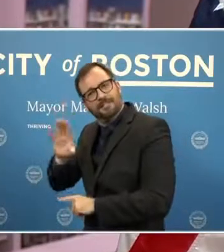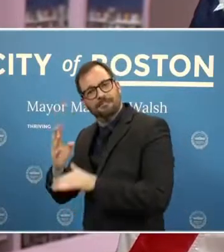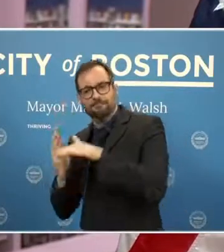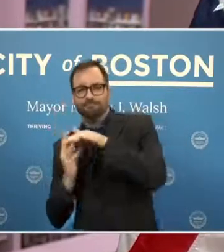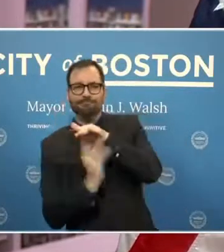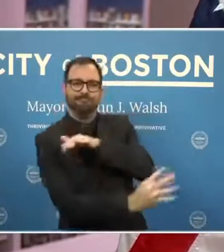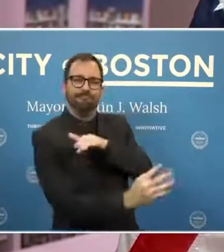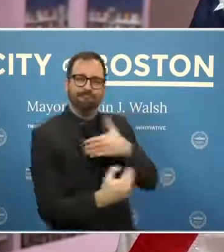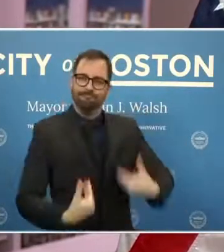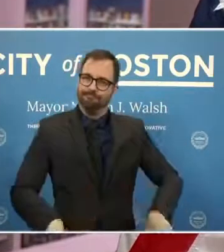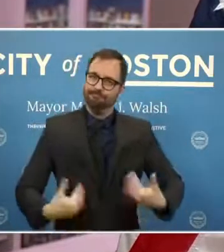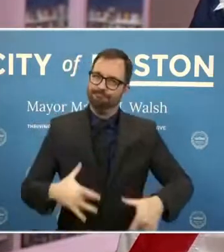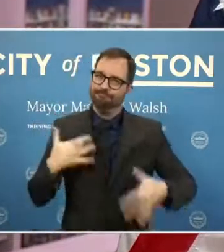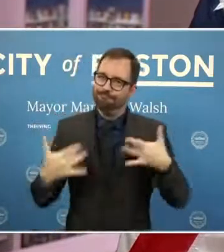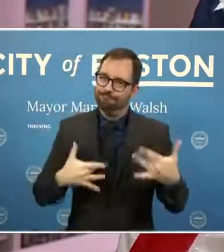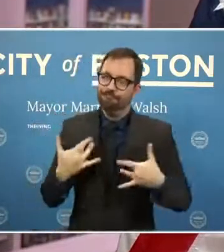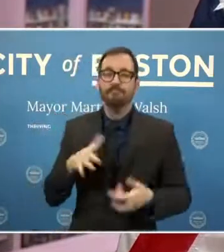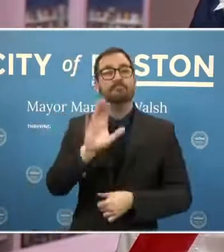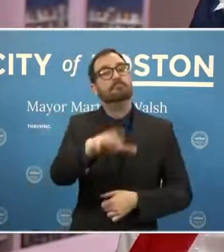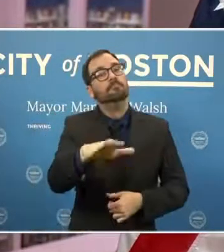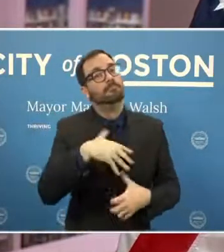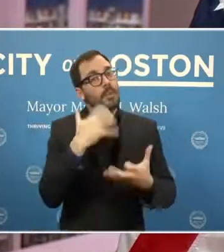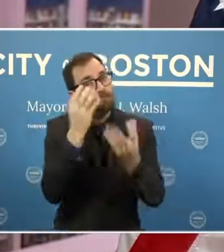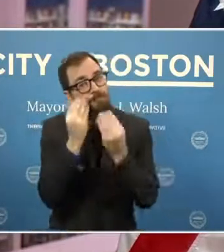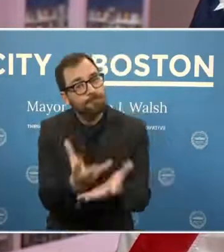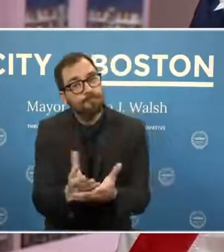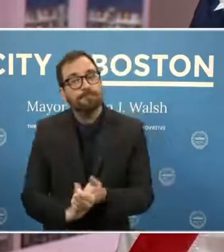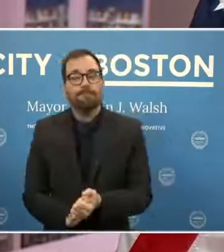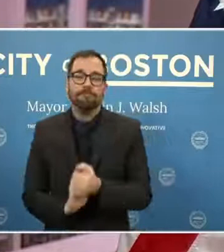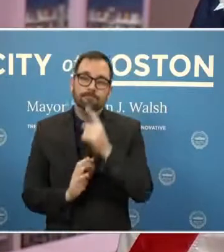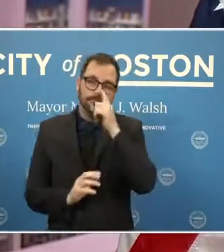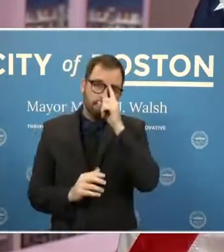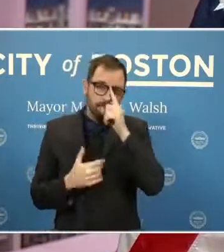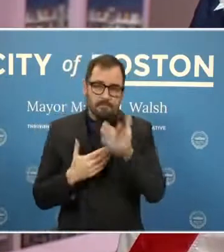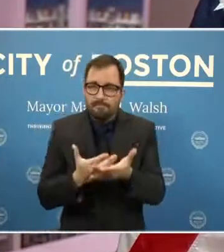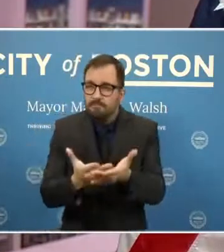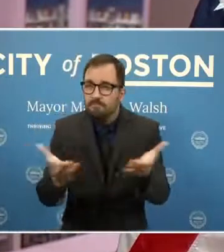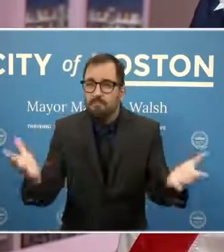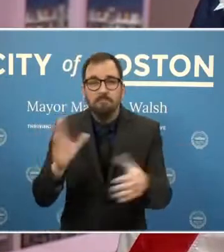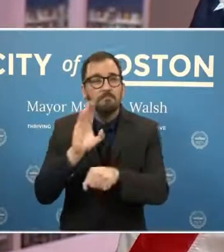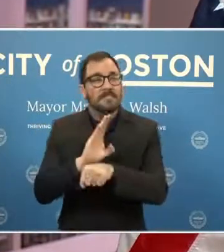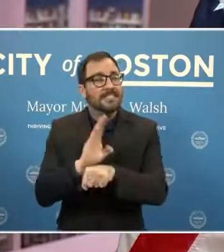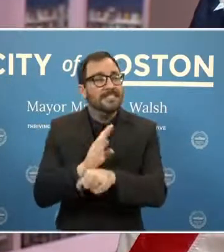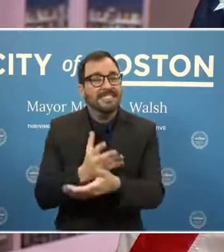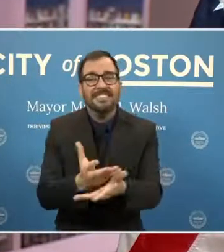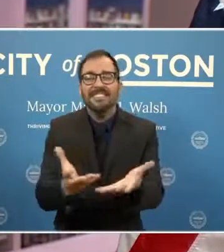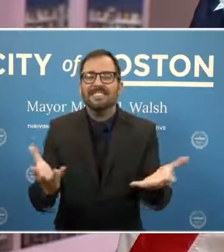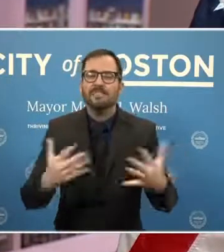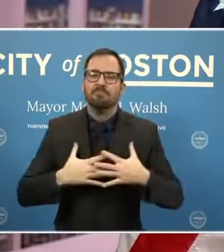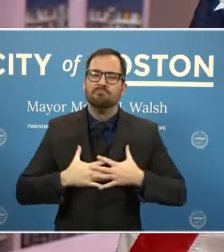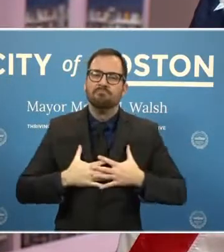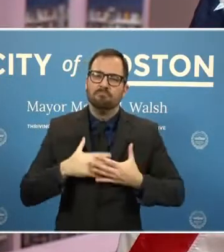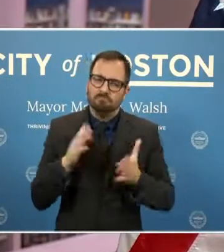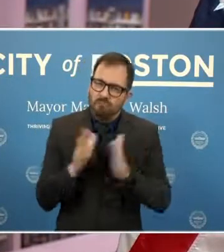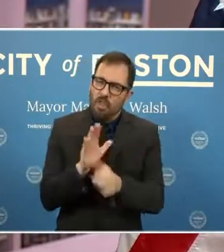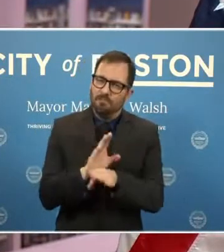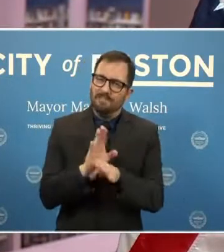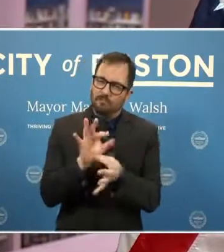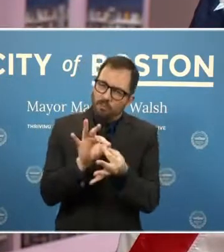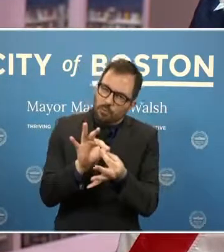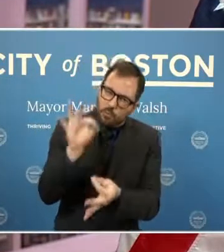I will never forget it. So far, we've provided $26 million in resources to nearly 4,000 small